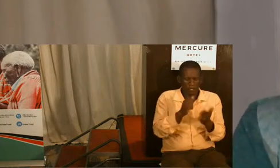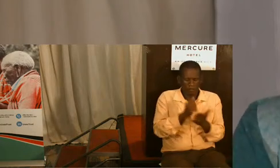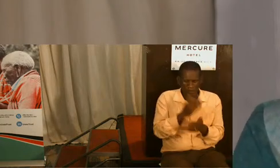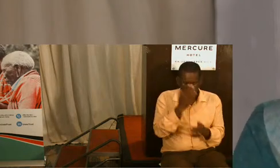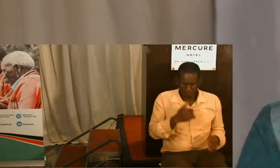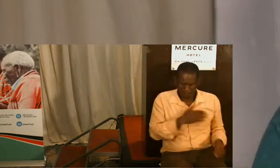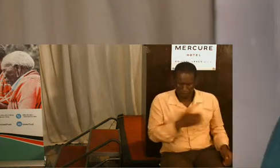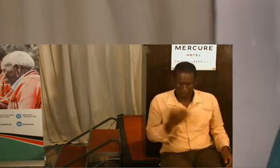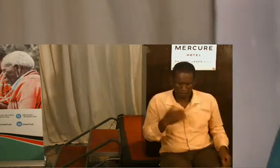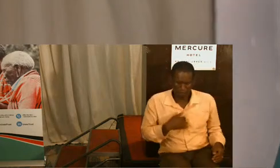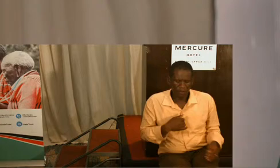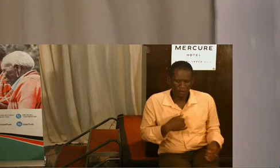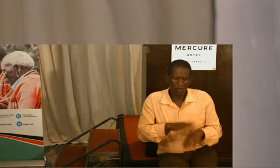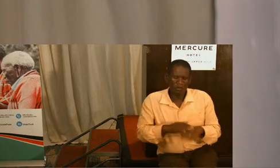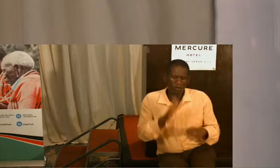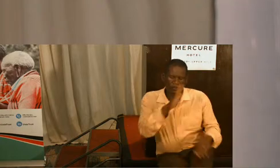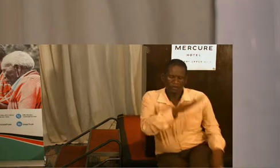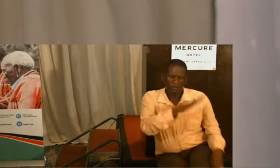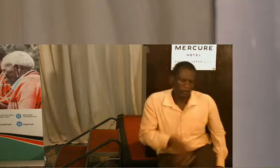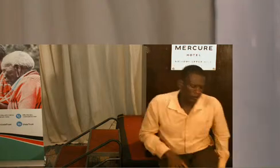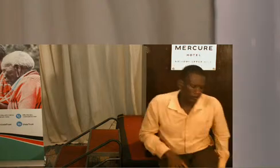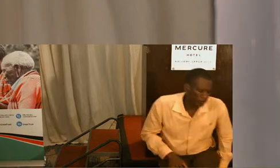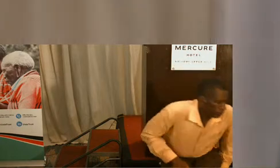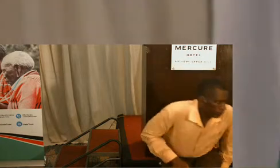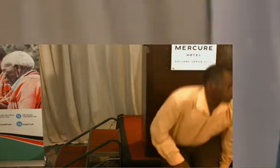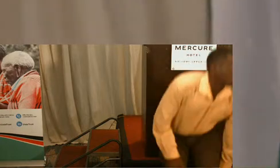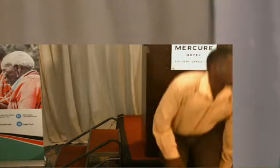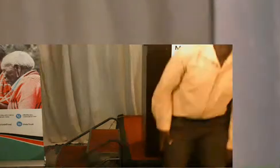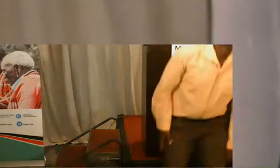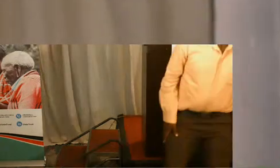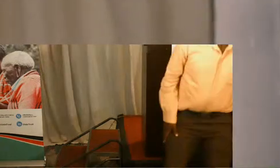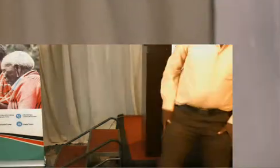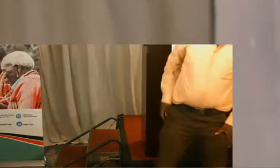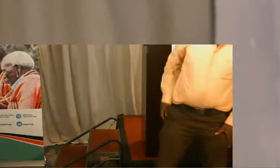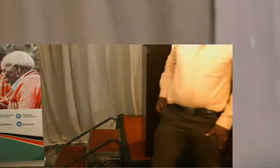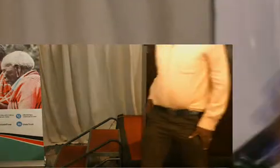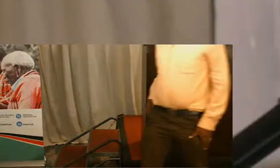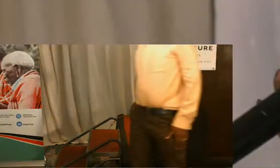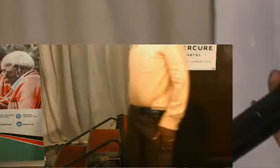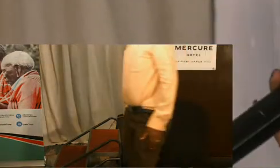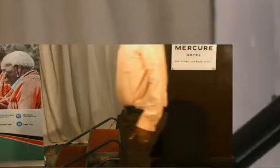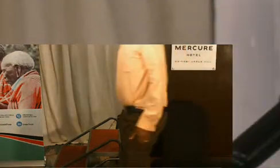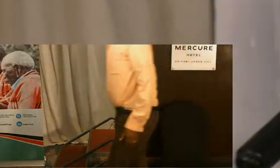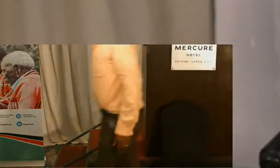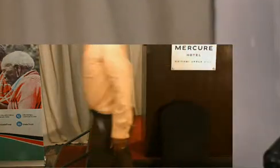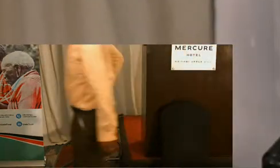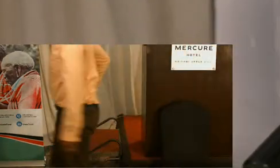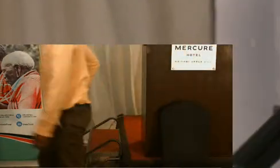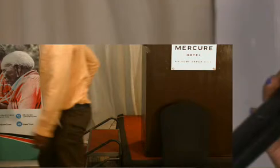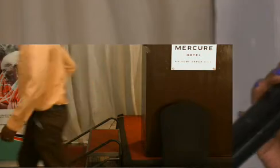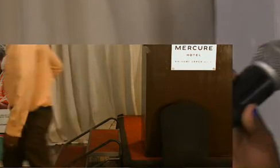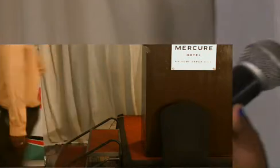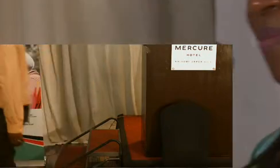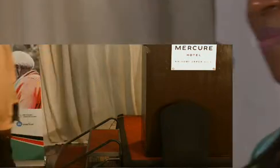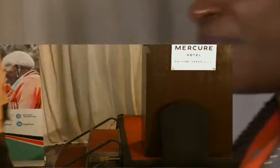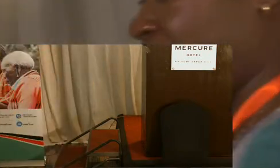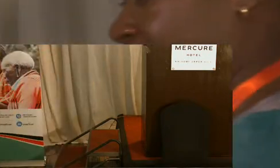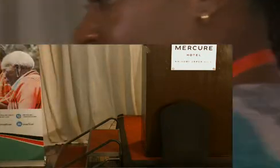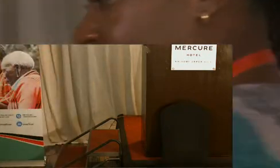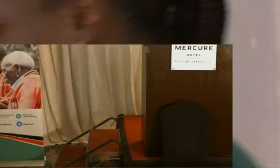amen have a lovely evening and see you tomorrow please all come back tomorrow don't miss tomorrow's